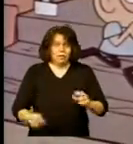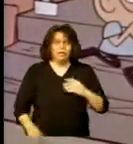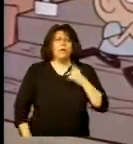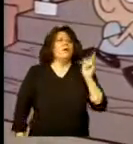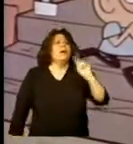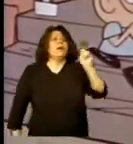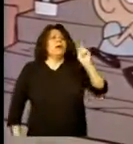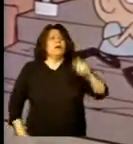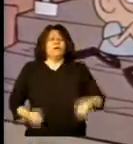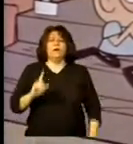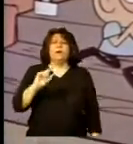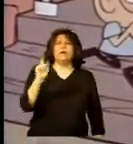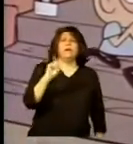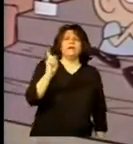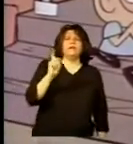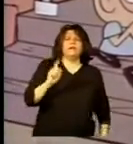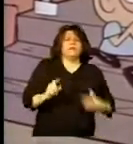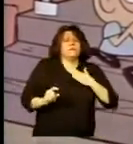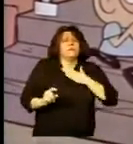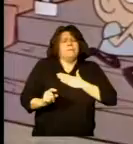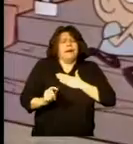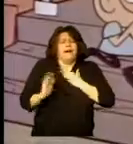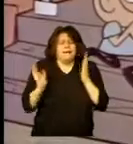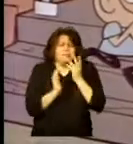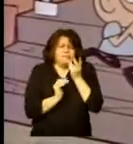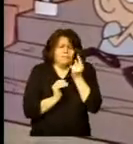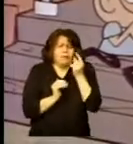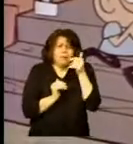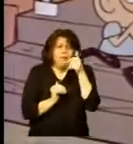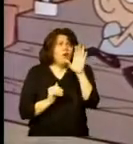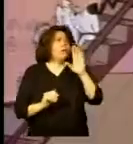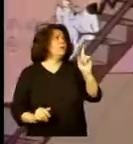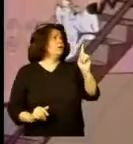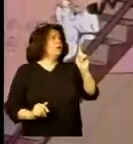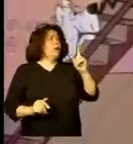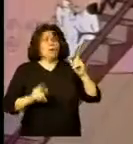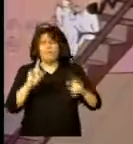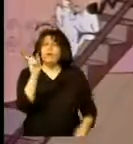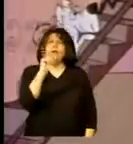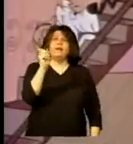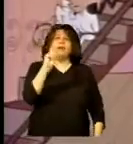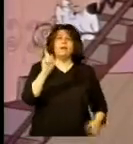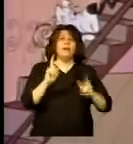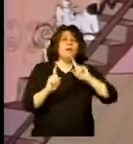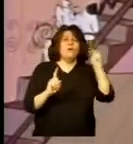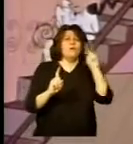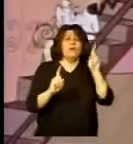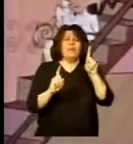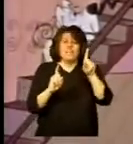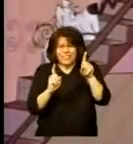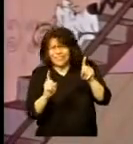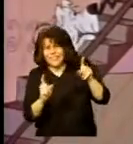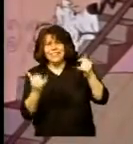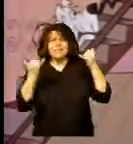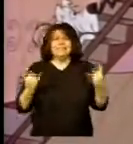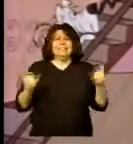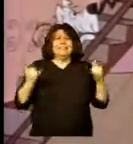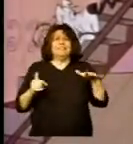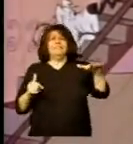Oh, where has my little dog gone? Oh, where can